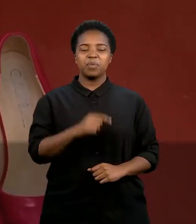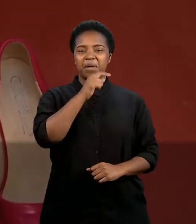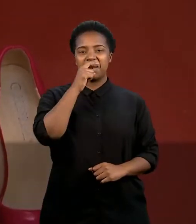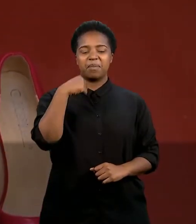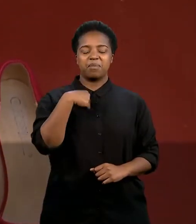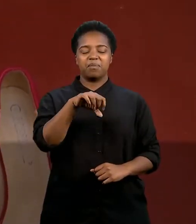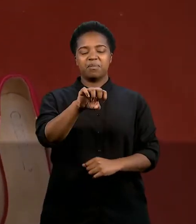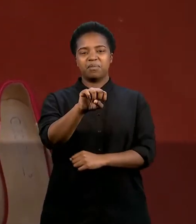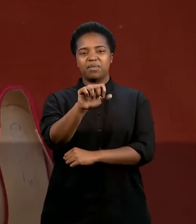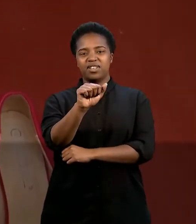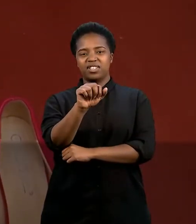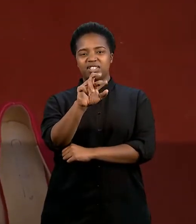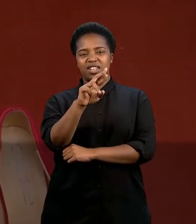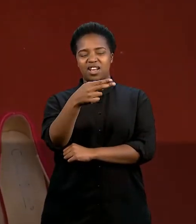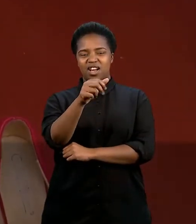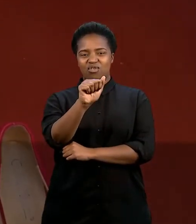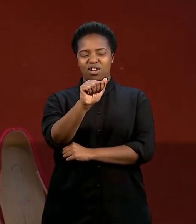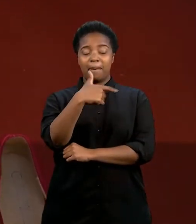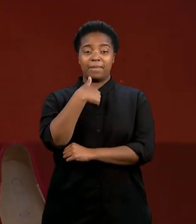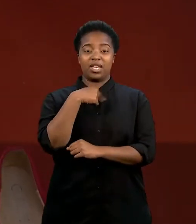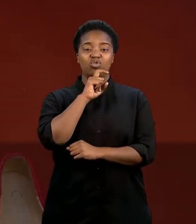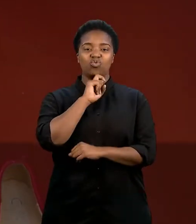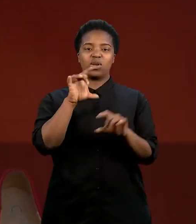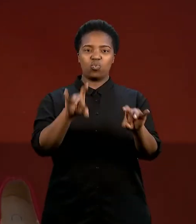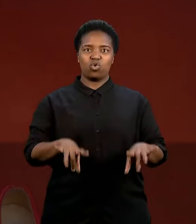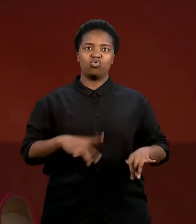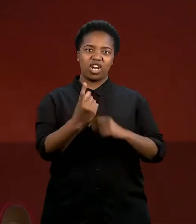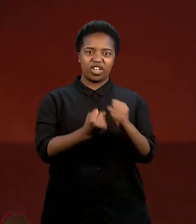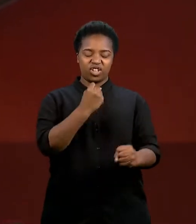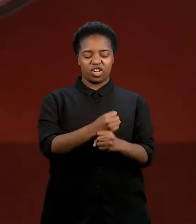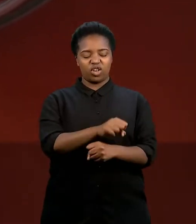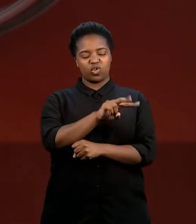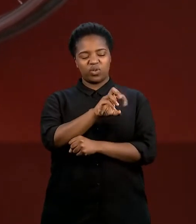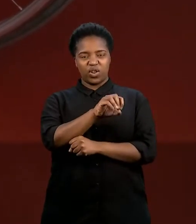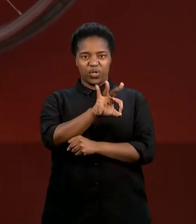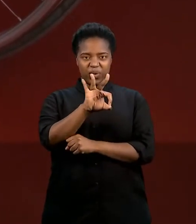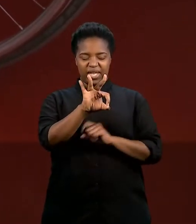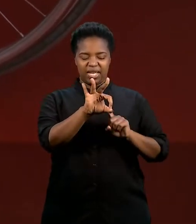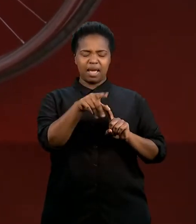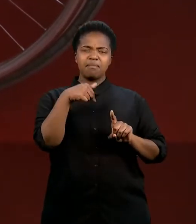Lebitso la ka ke Sarah Nkgweng. And I'm on a wheelchair since 2003. The